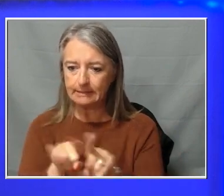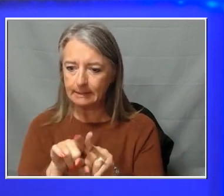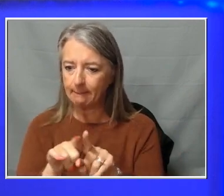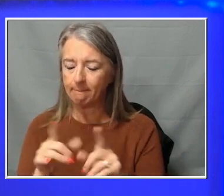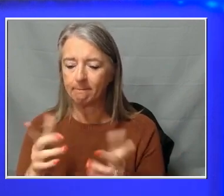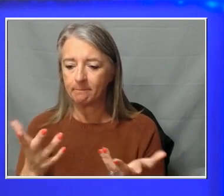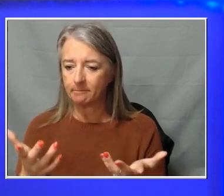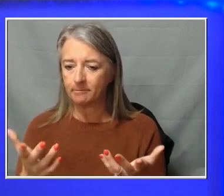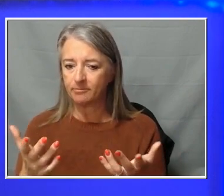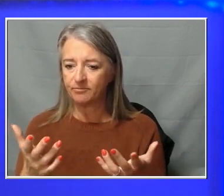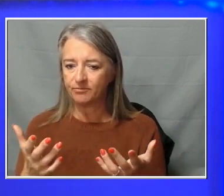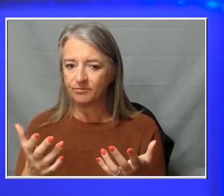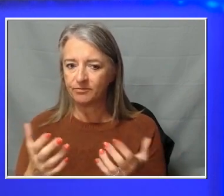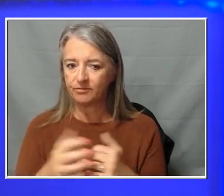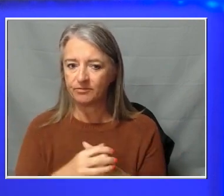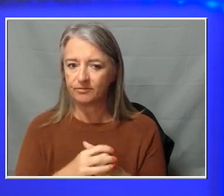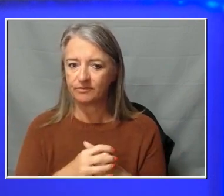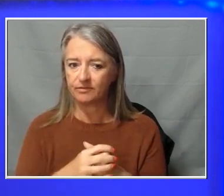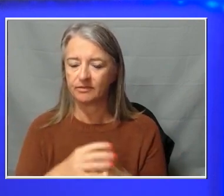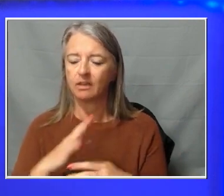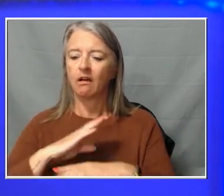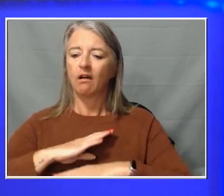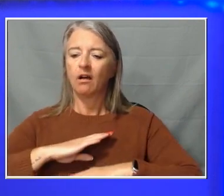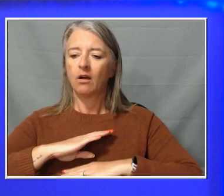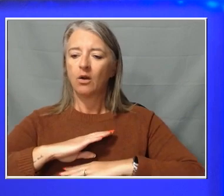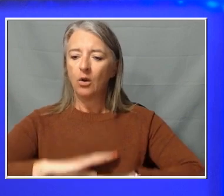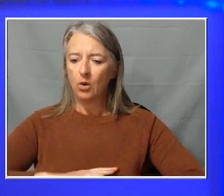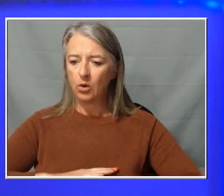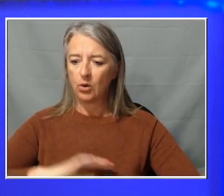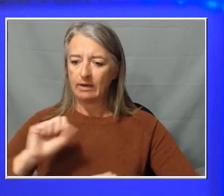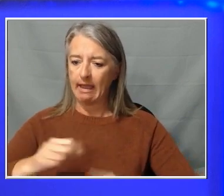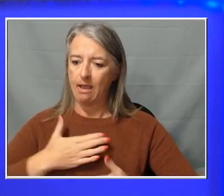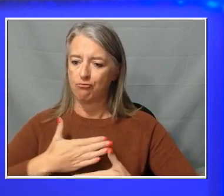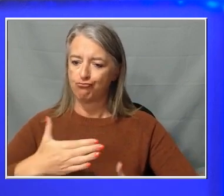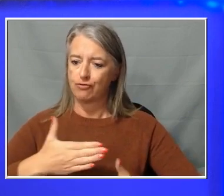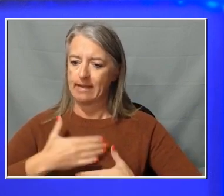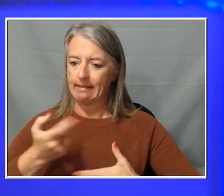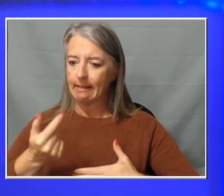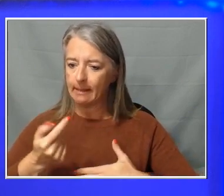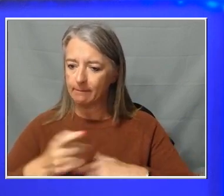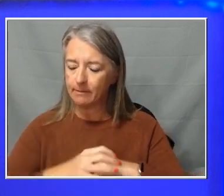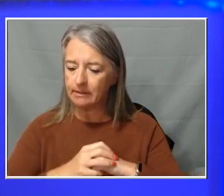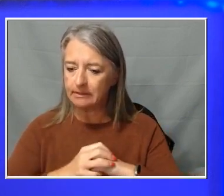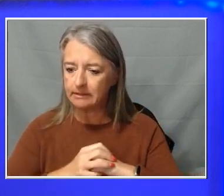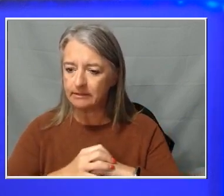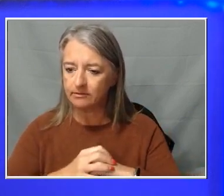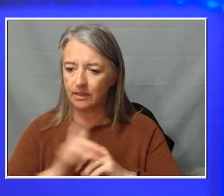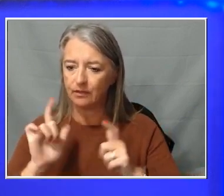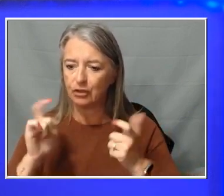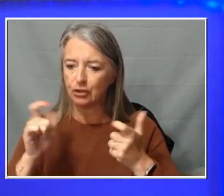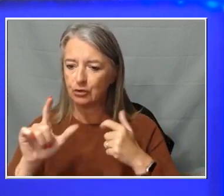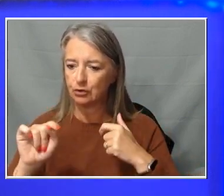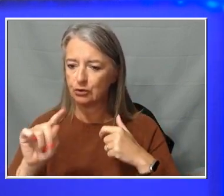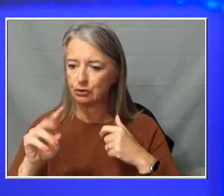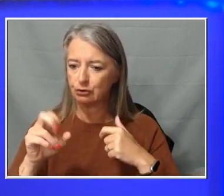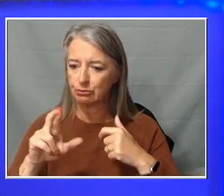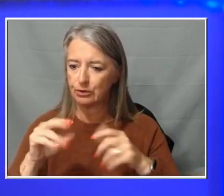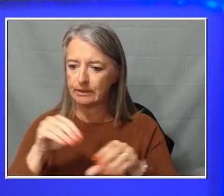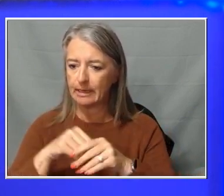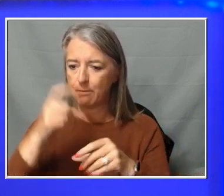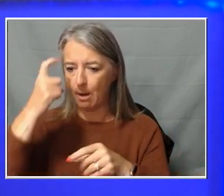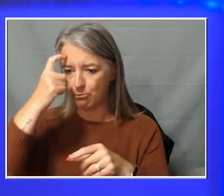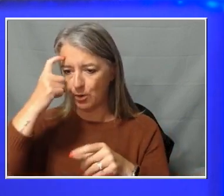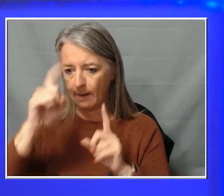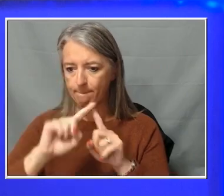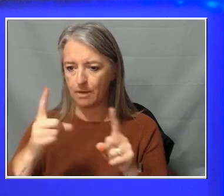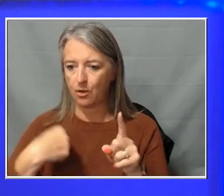just, it was like, oh, okay, I can breathe a little bit of a sigh of relief. I have this huge tumor in my brain, but we